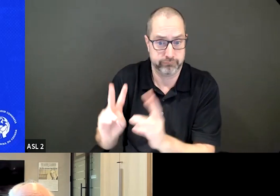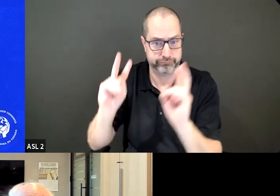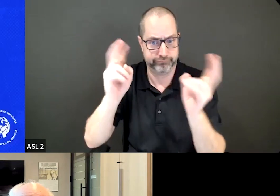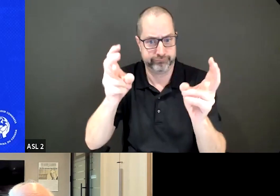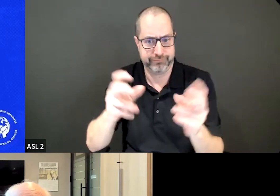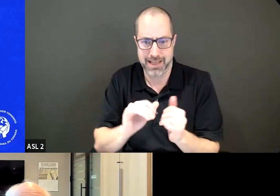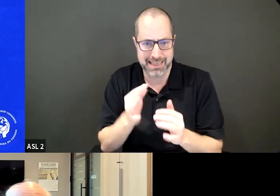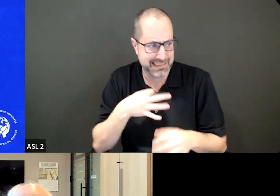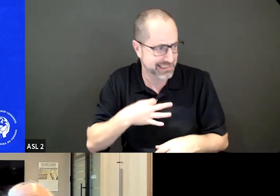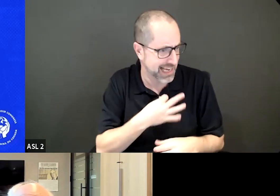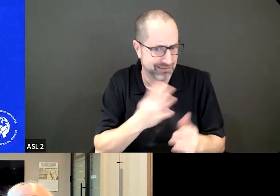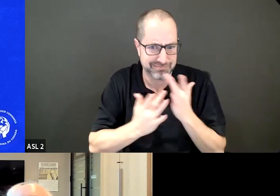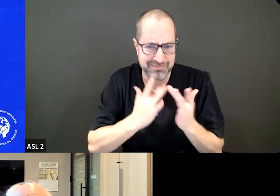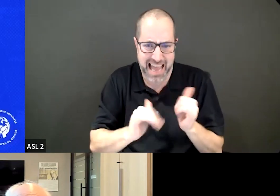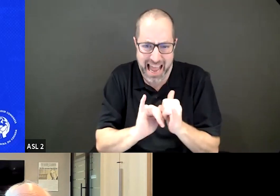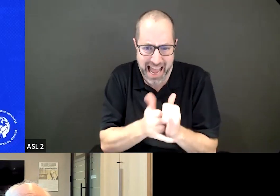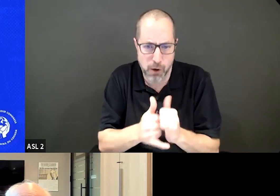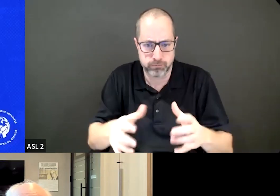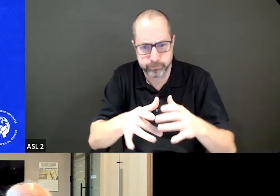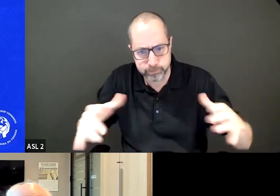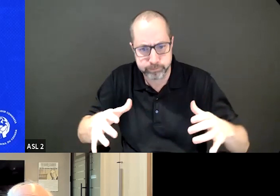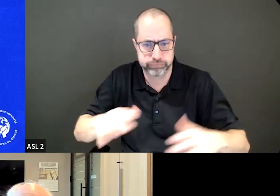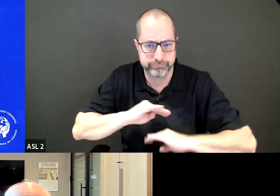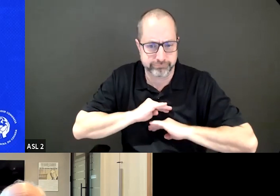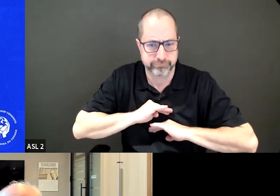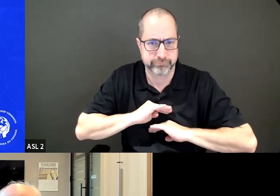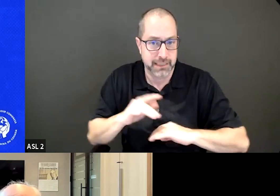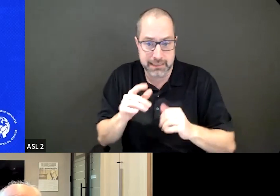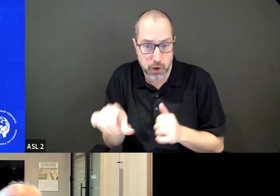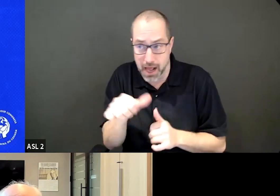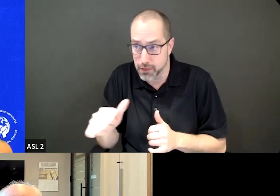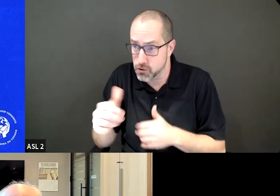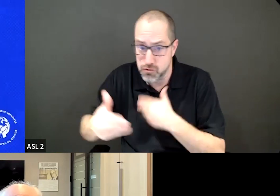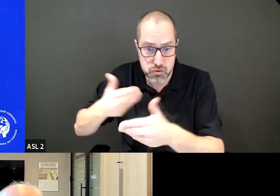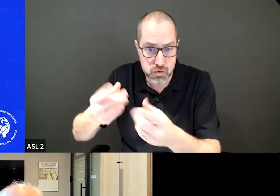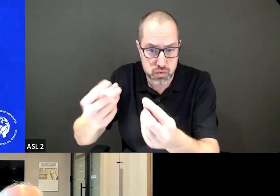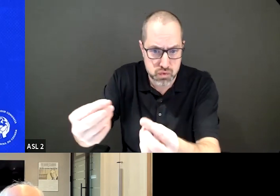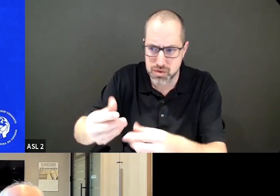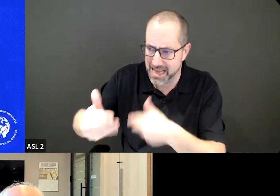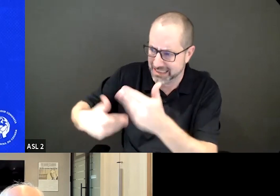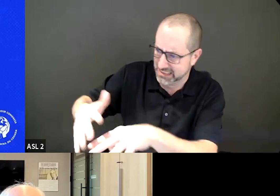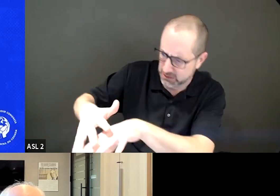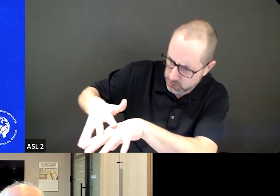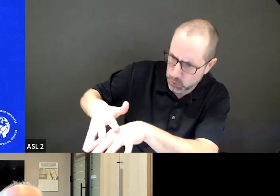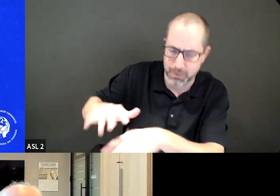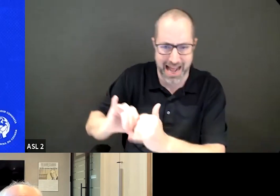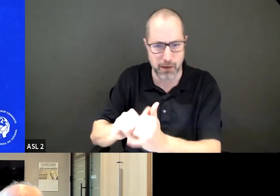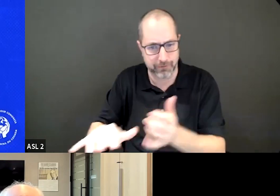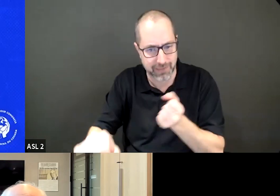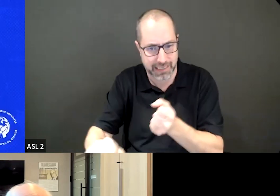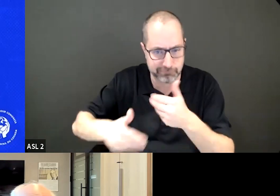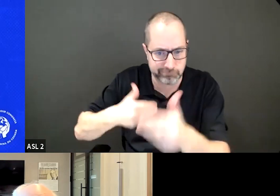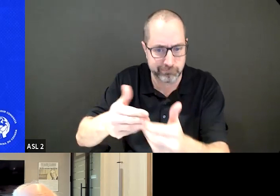gap? Are there measures that we can take that are faster than others in terms of trying to ensure that we have the skills